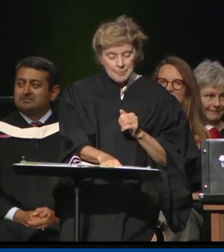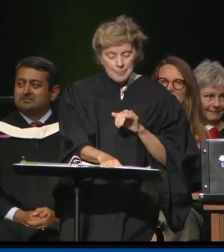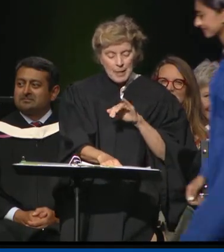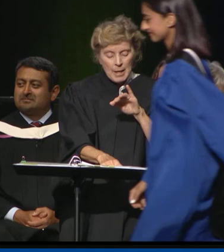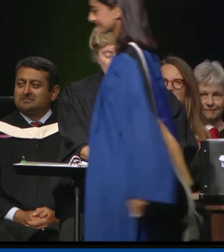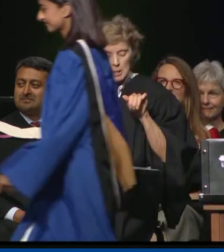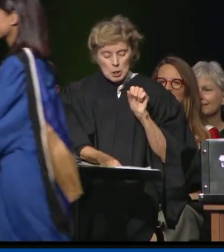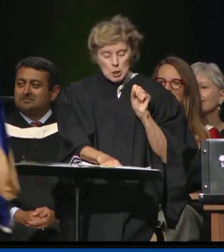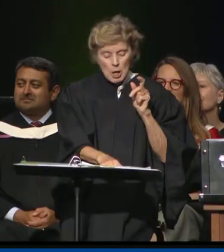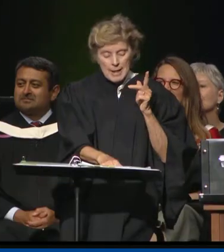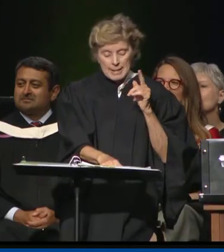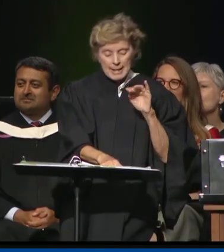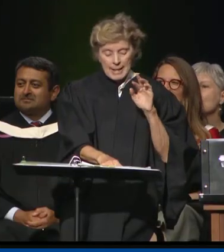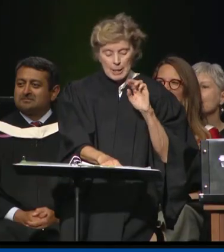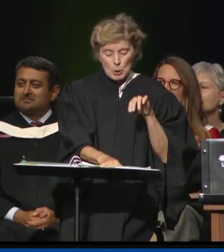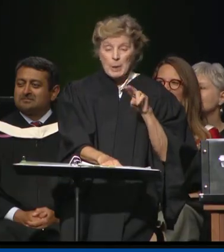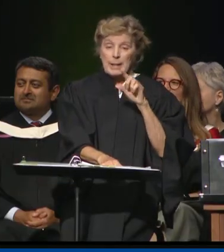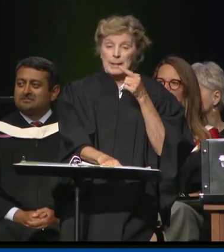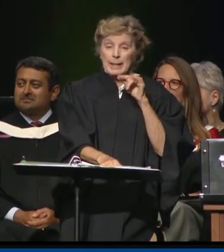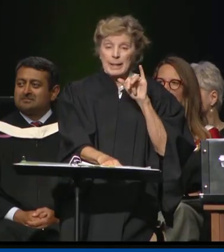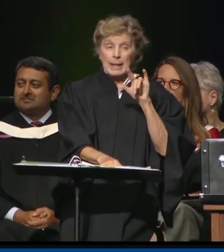Jaskiran Gill.